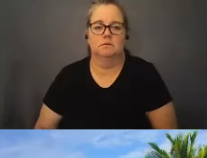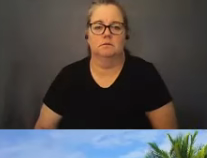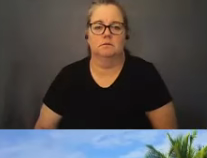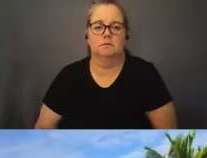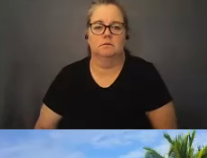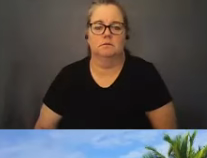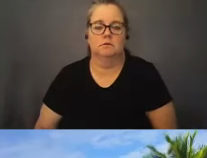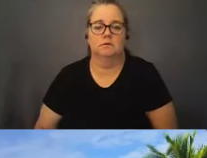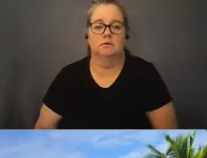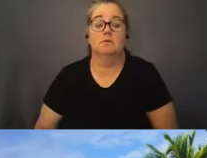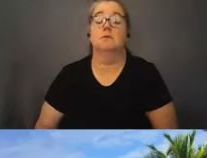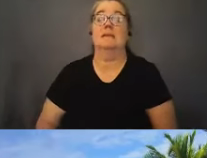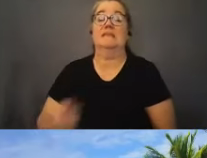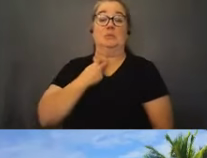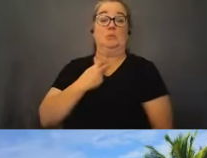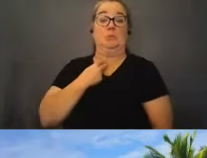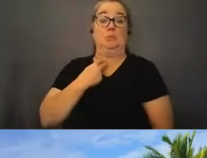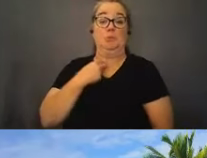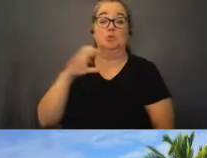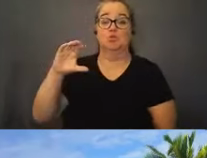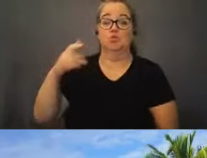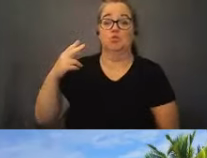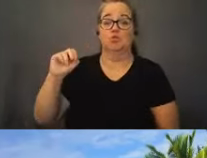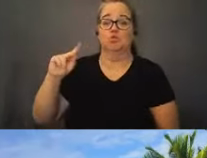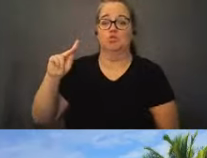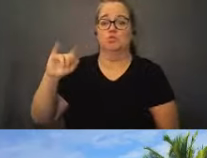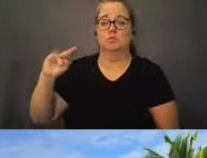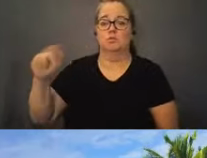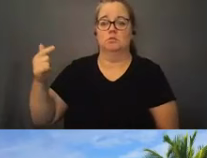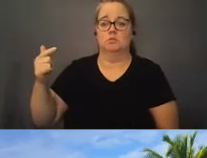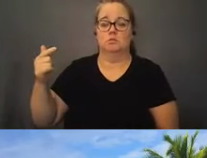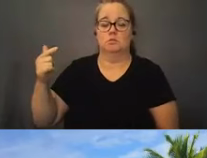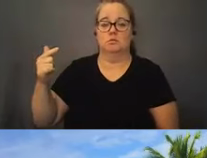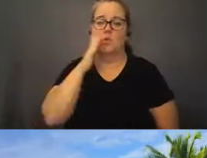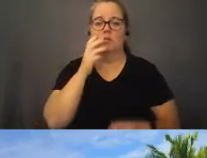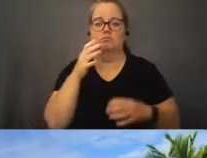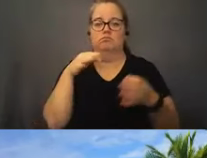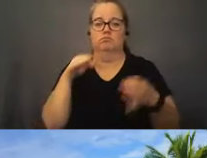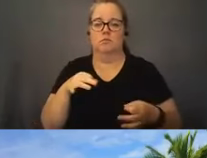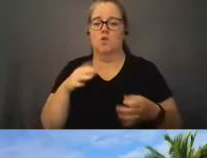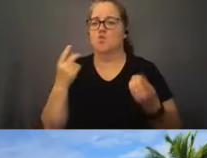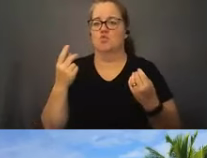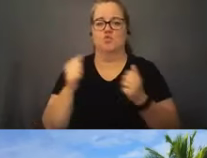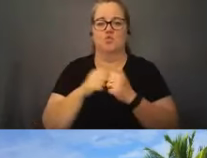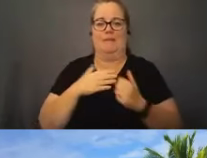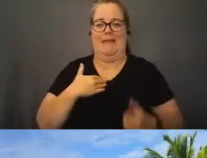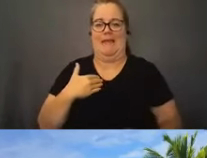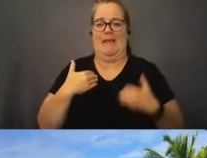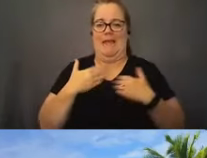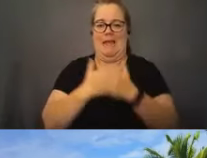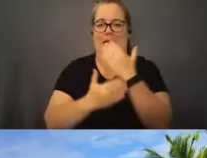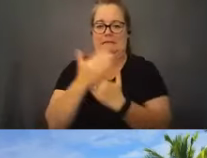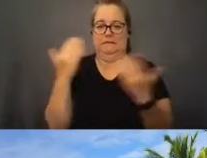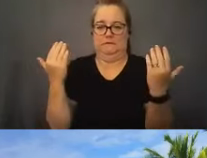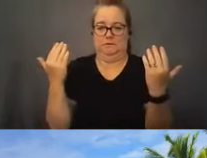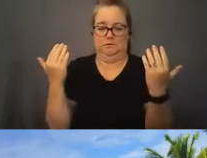Okay, for choking, we're just going to go over the hand placement for this. Our